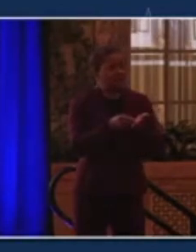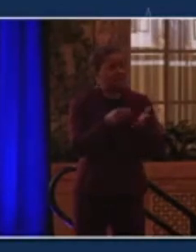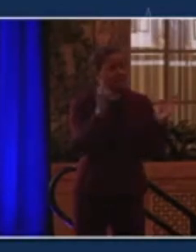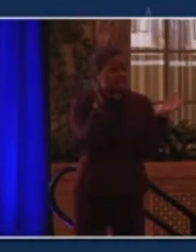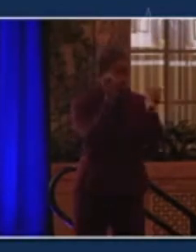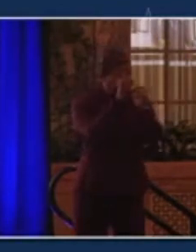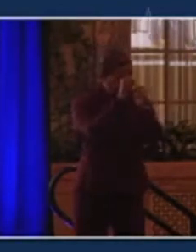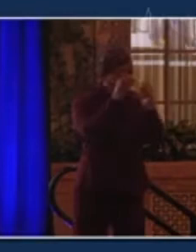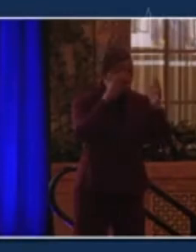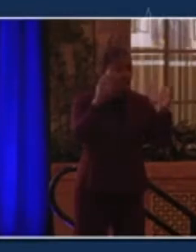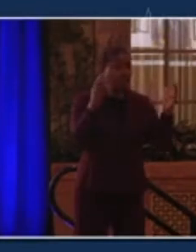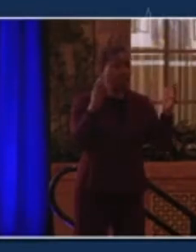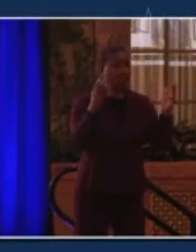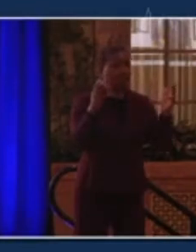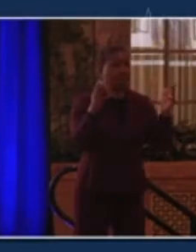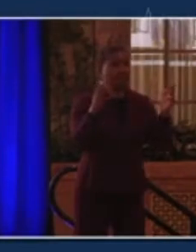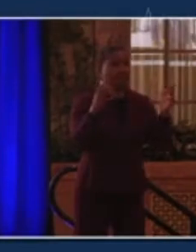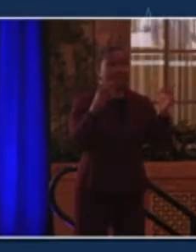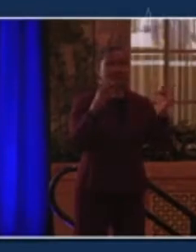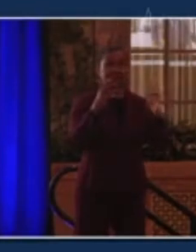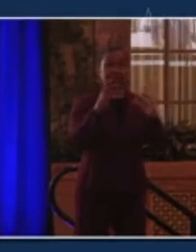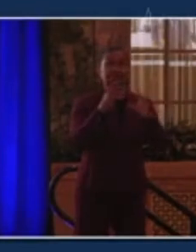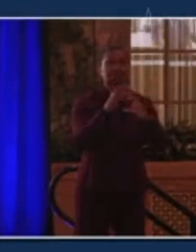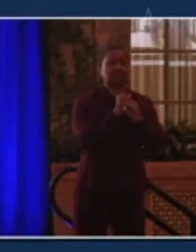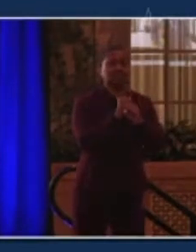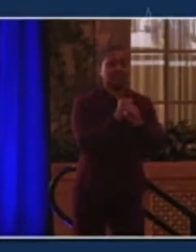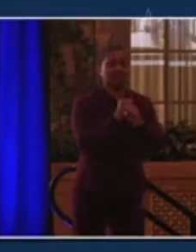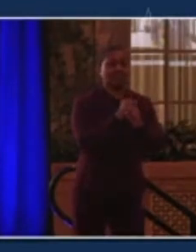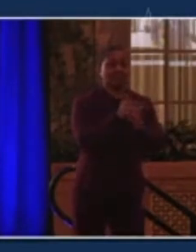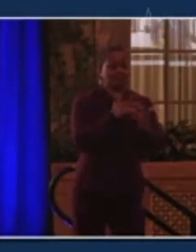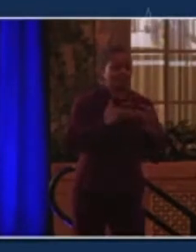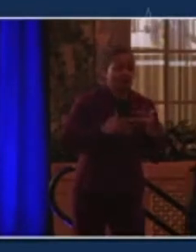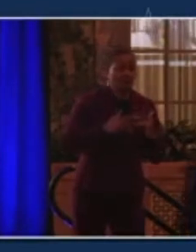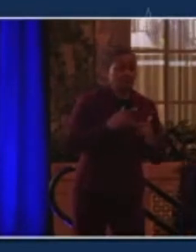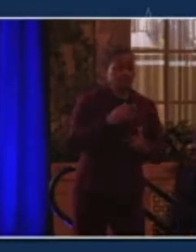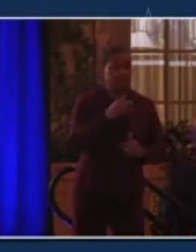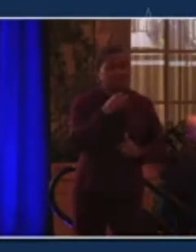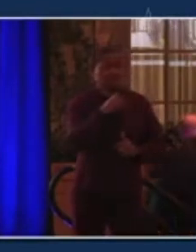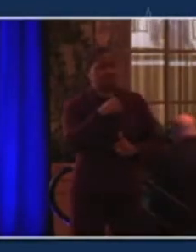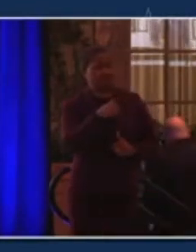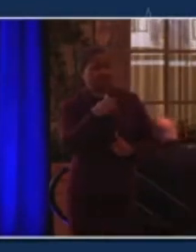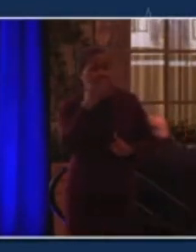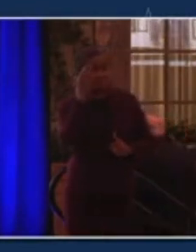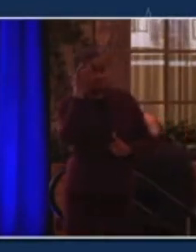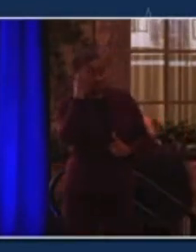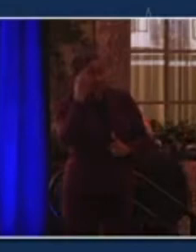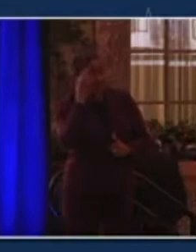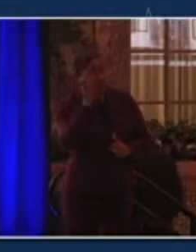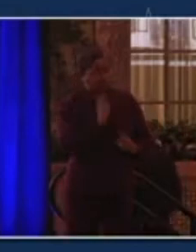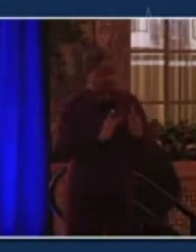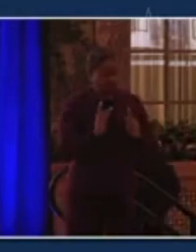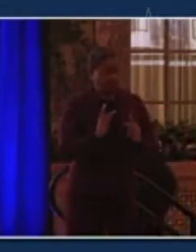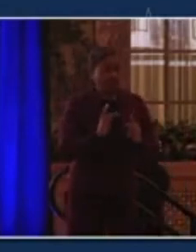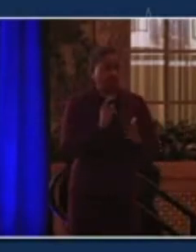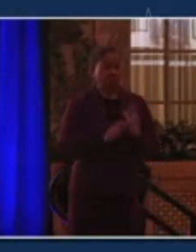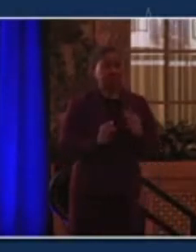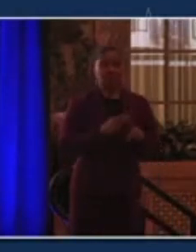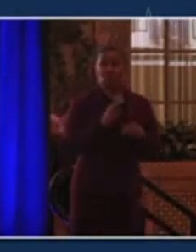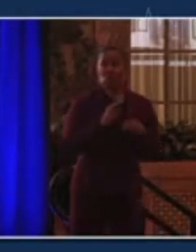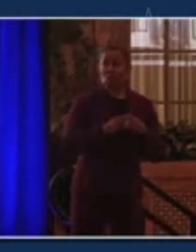visionary, and captured the hearts and minds of the people. He was what people